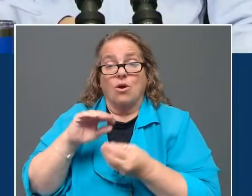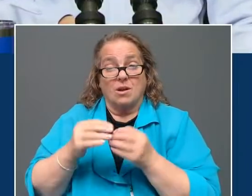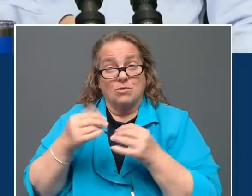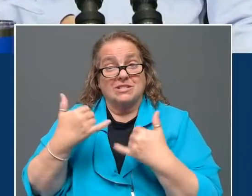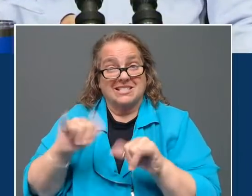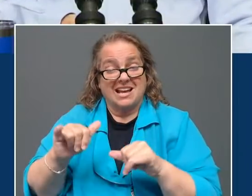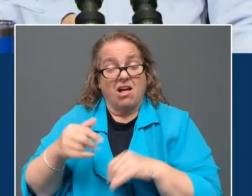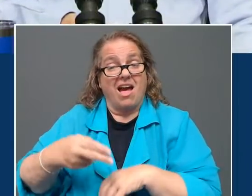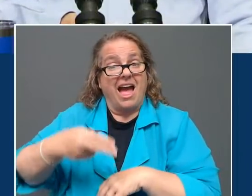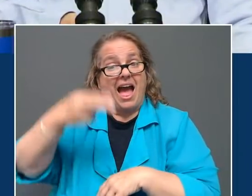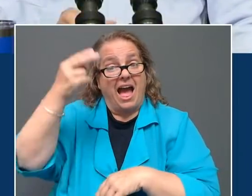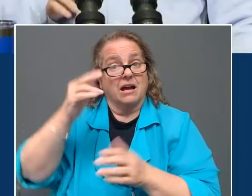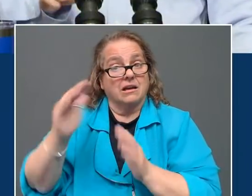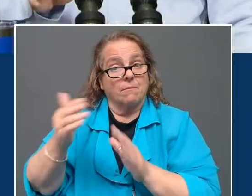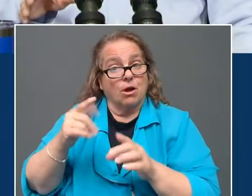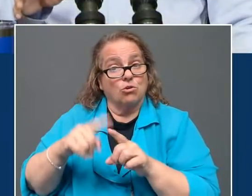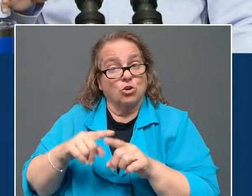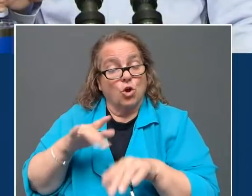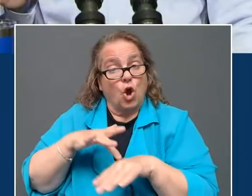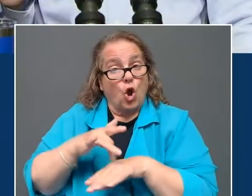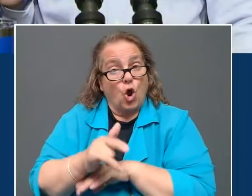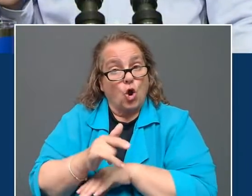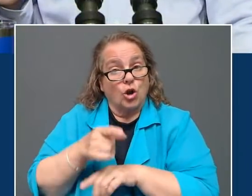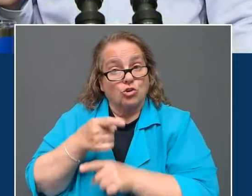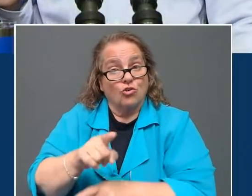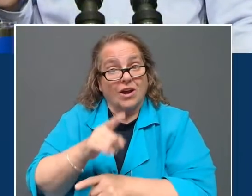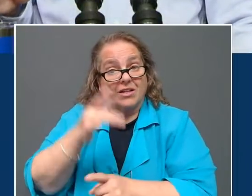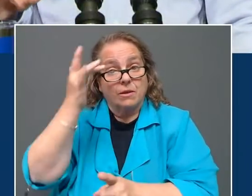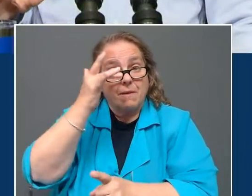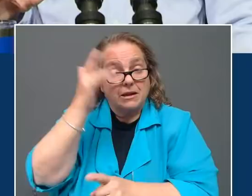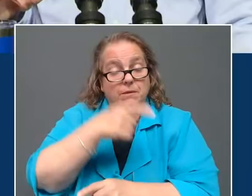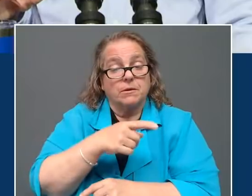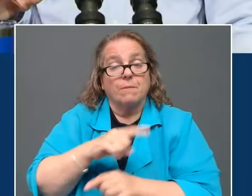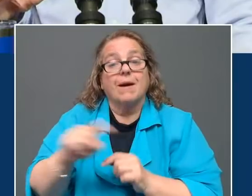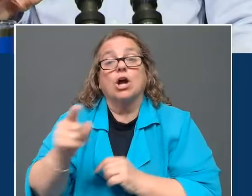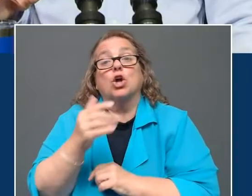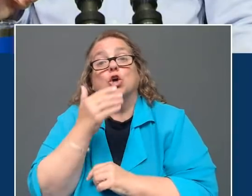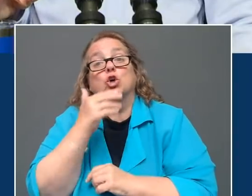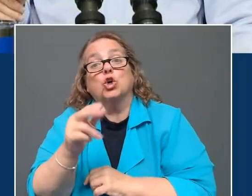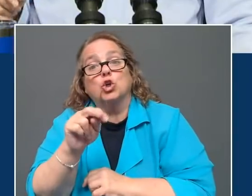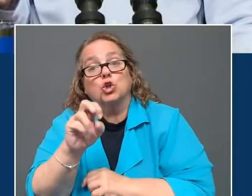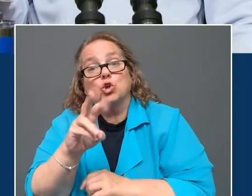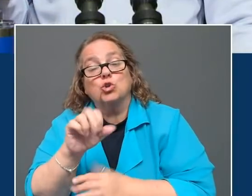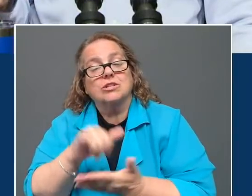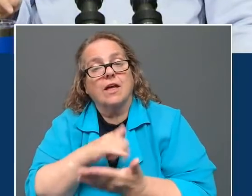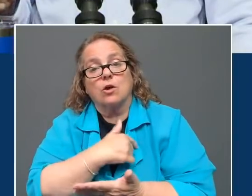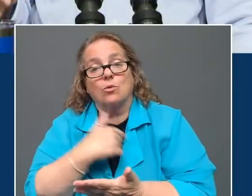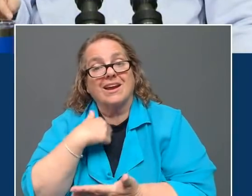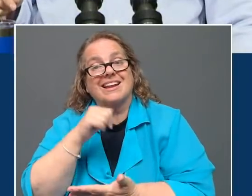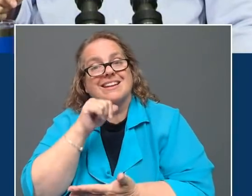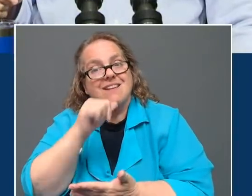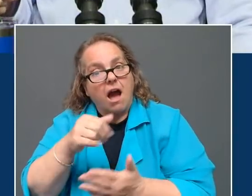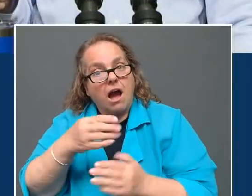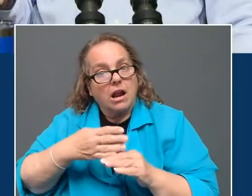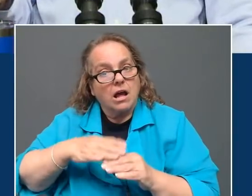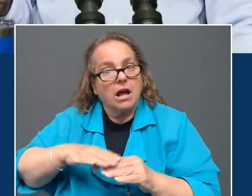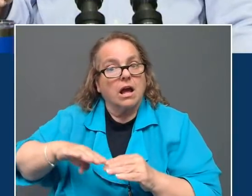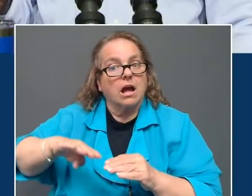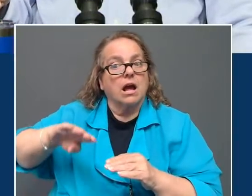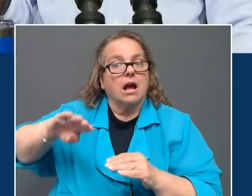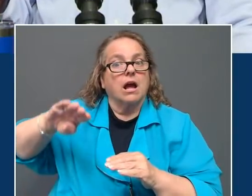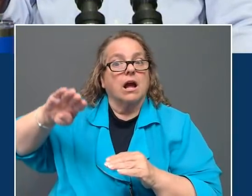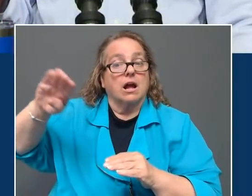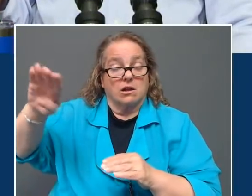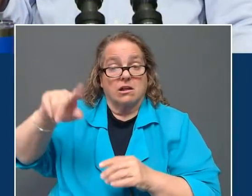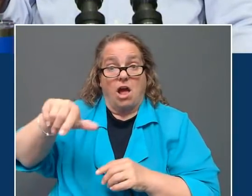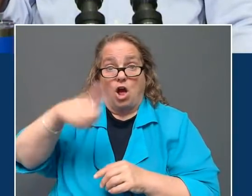pandemic. It's good news, though, that we are not escalating. But remember, other states